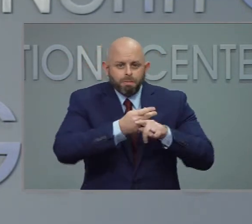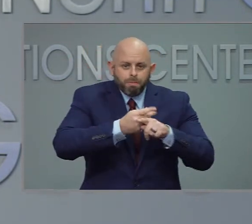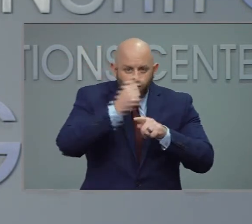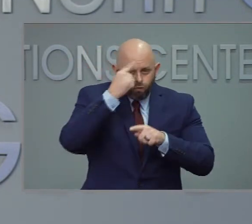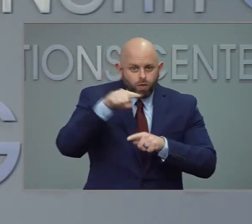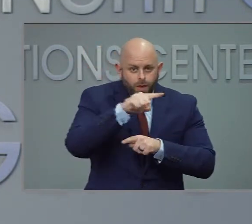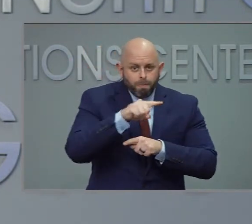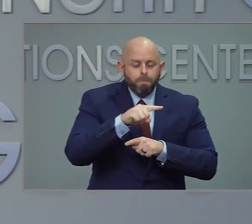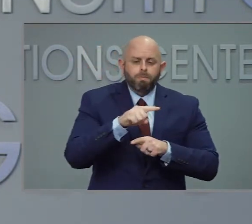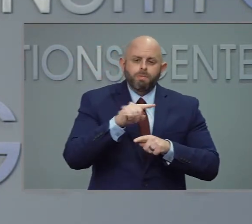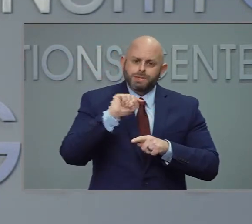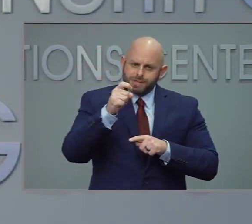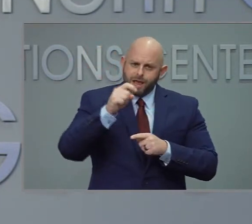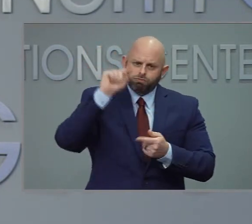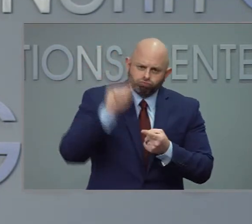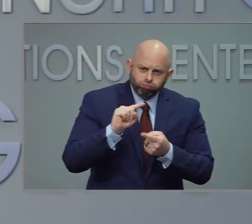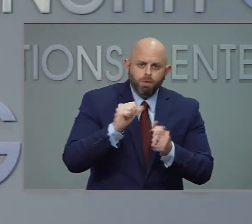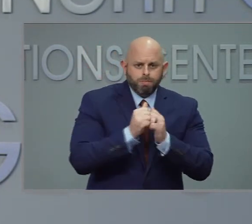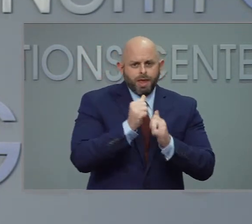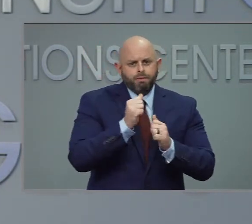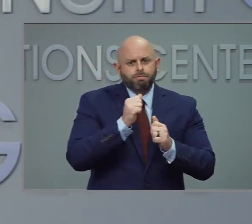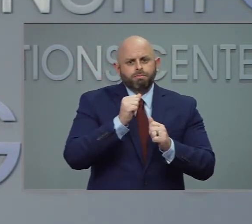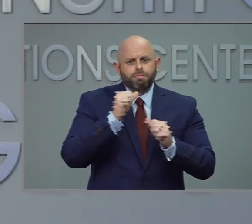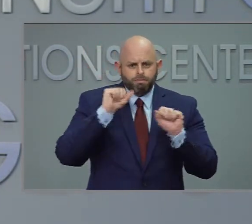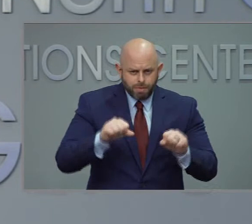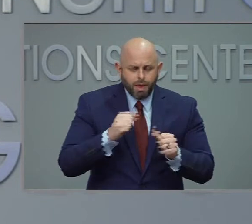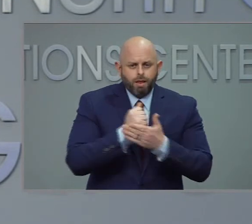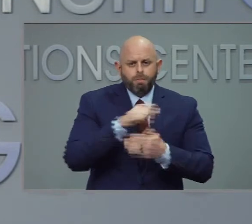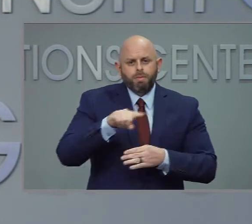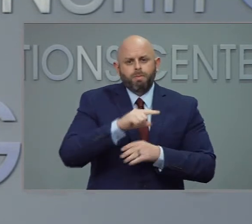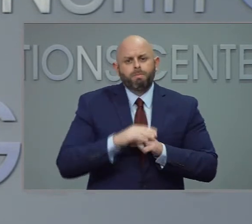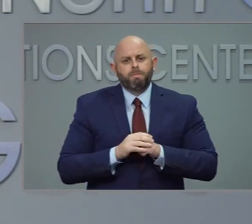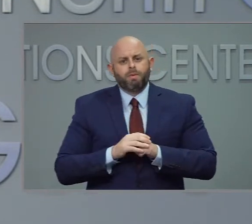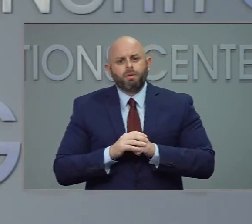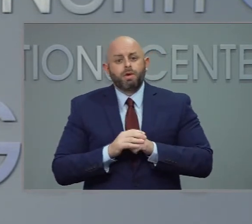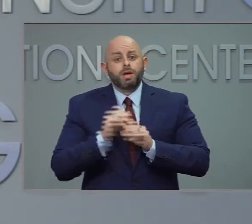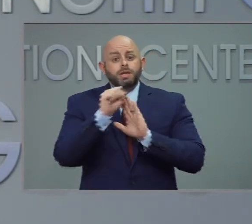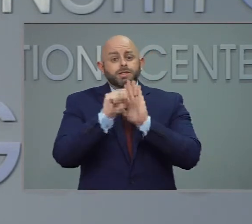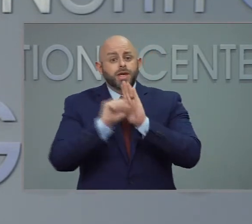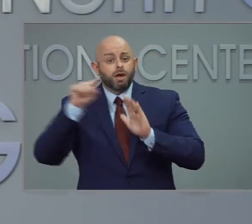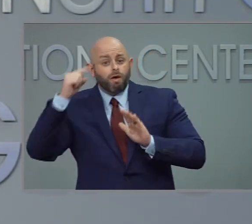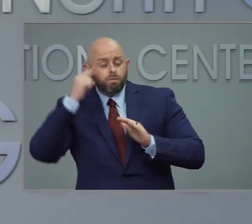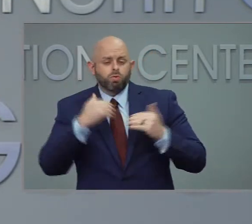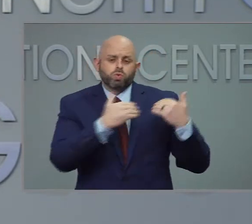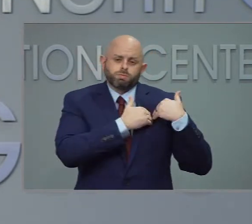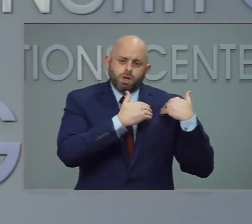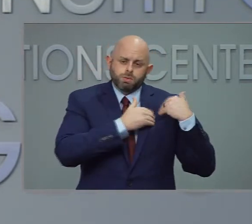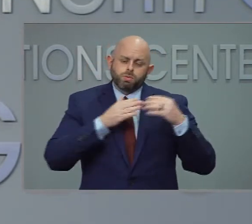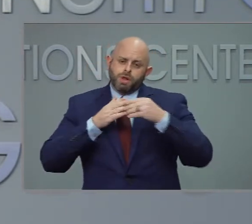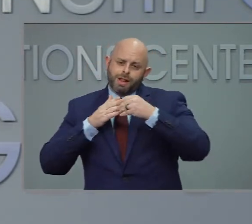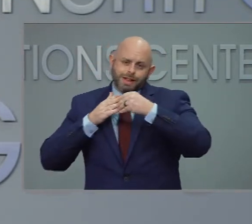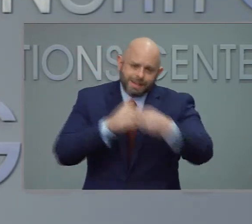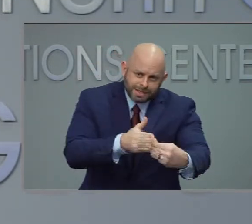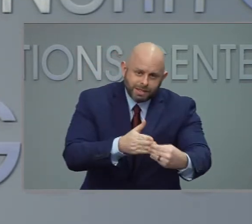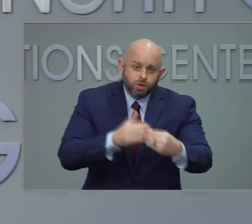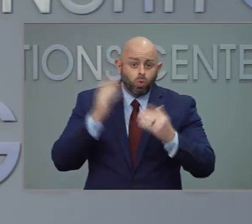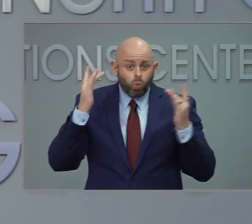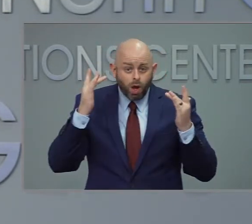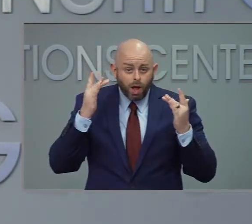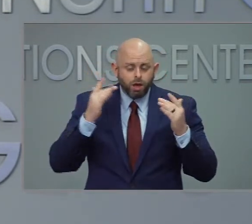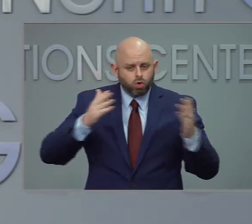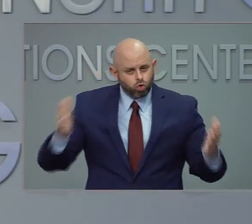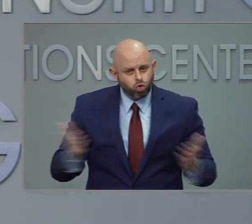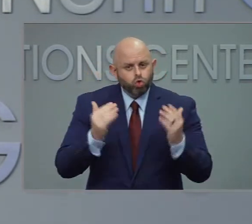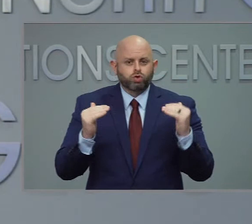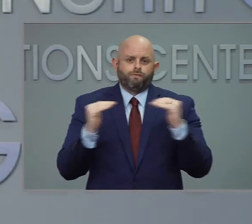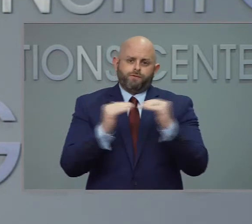a pandemic. State government has a responsibility to lead the way in promoting fairness. This